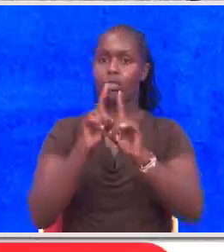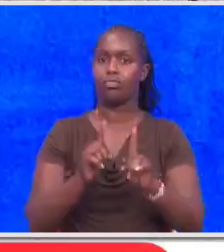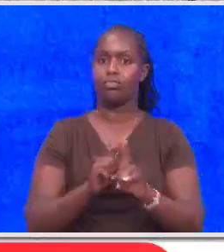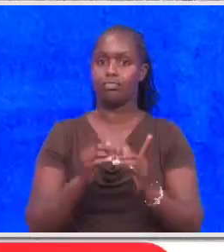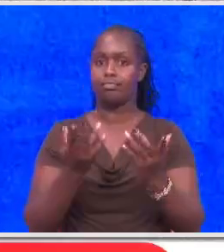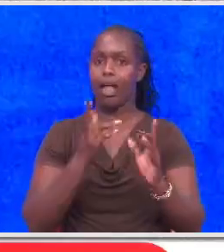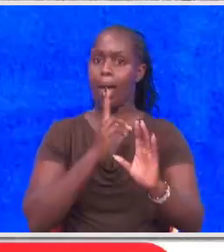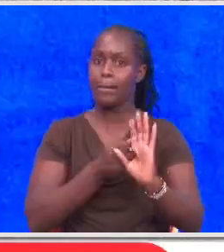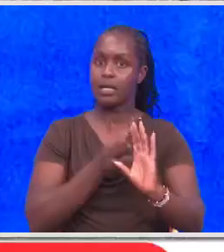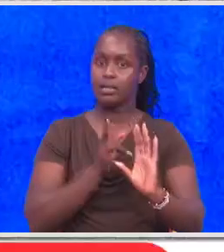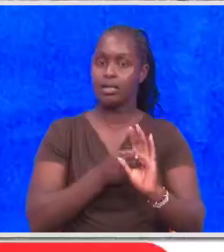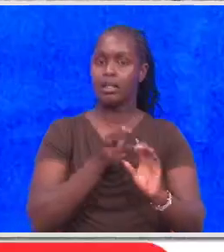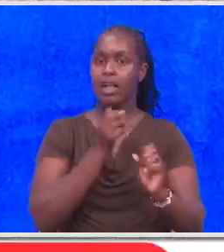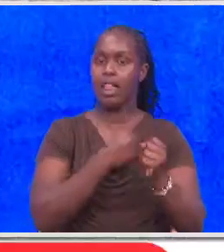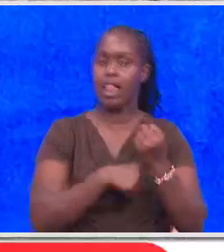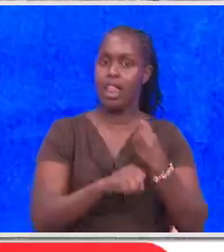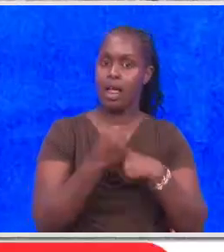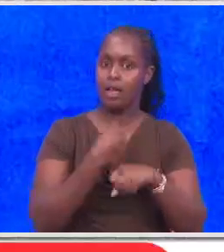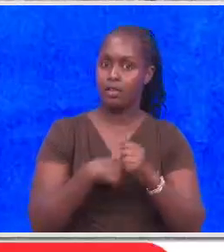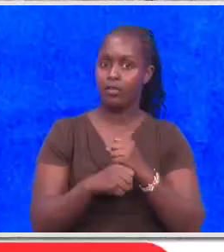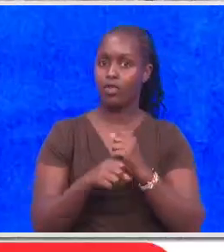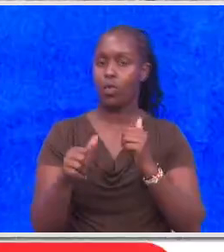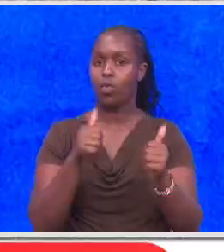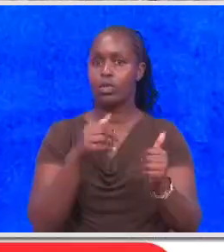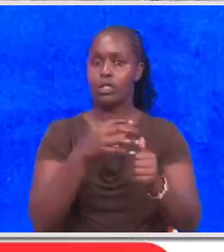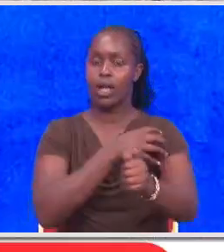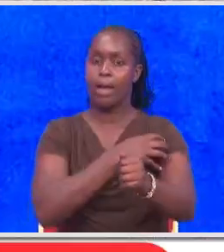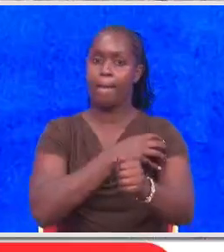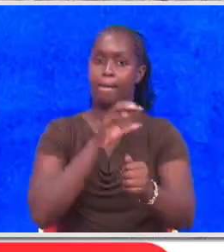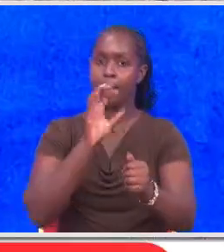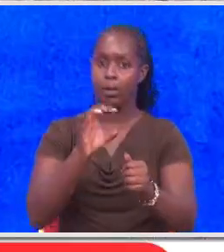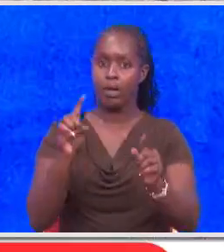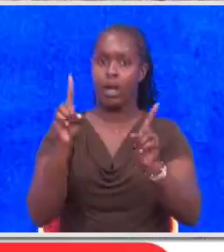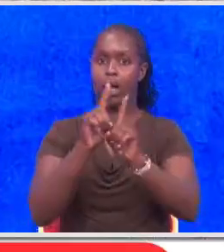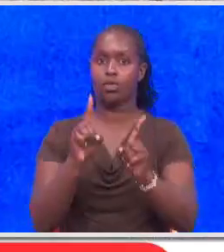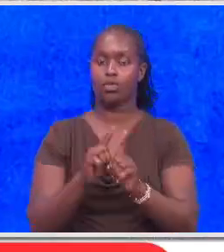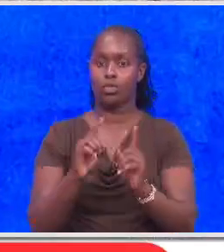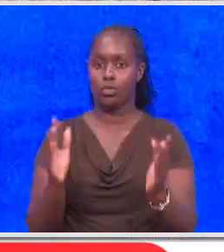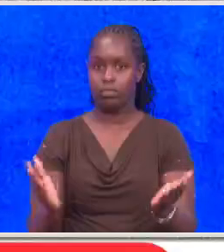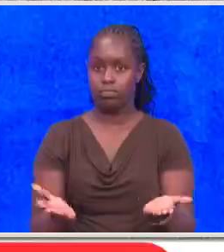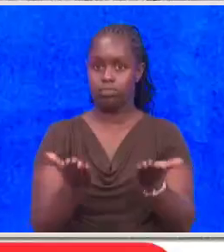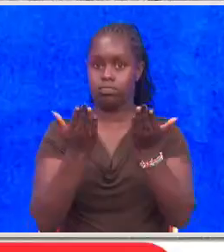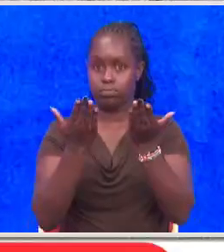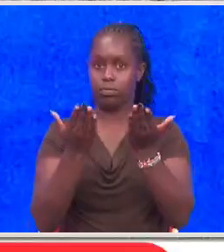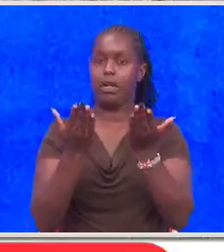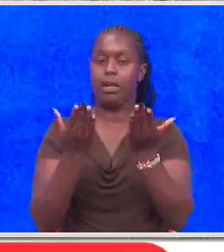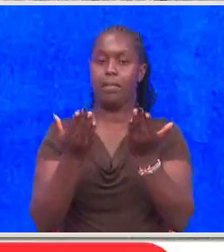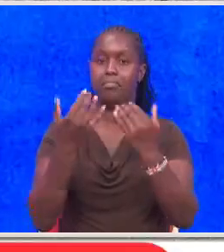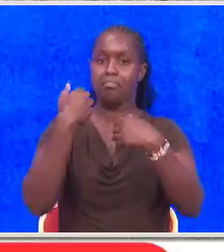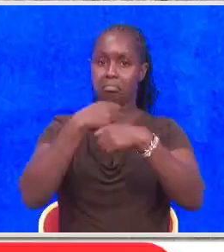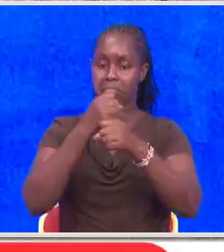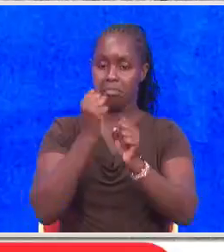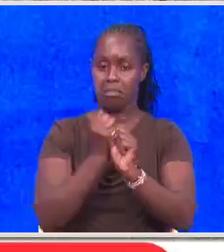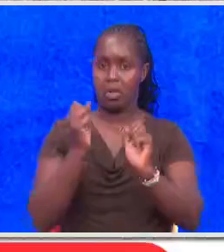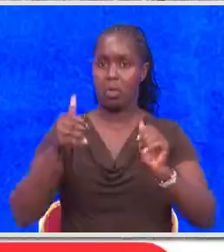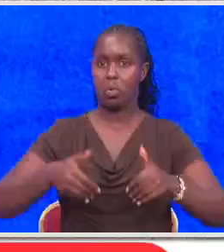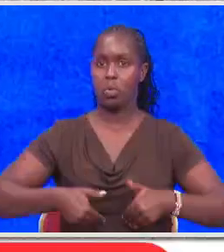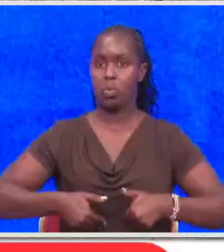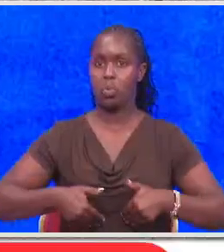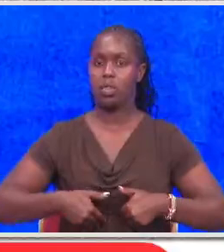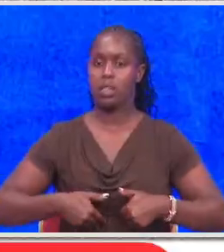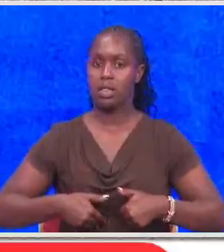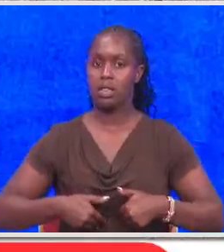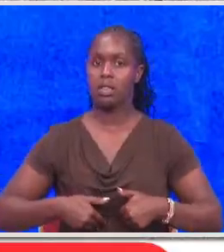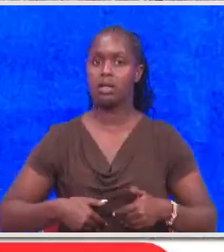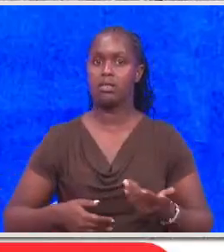in activities that would empower, embolden, and make the youths to be